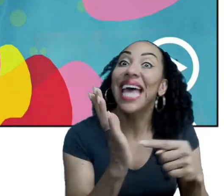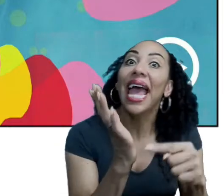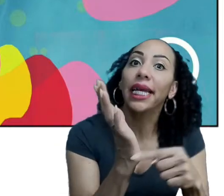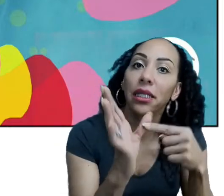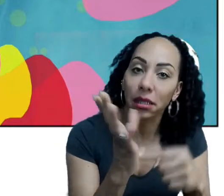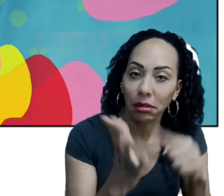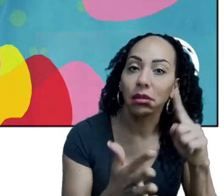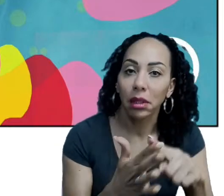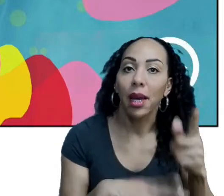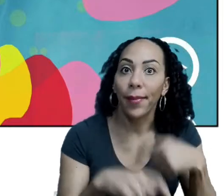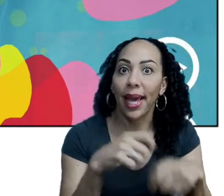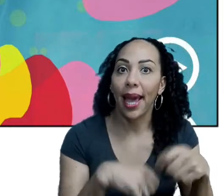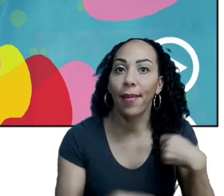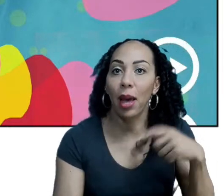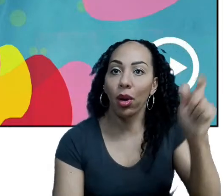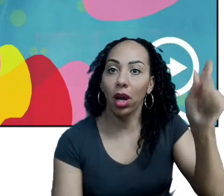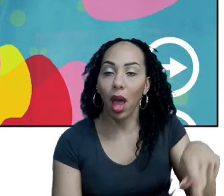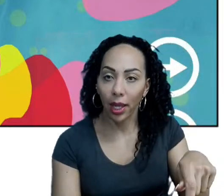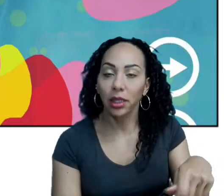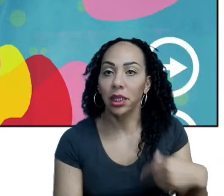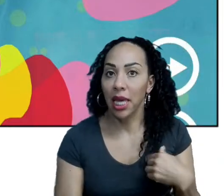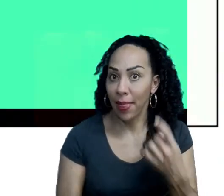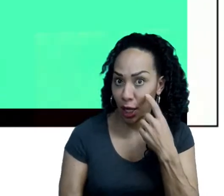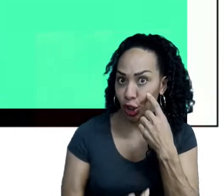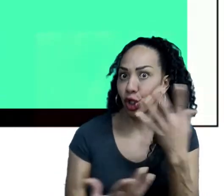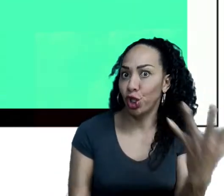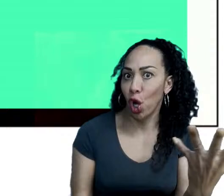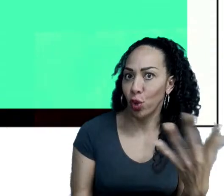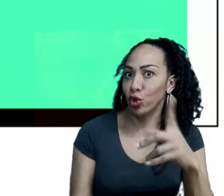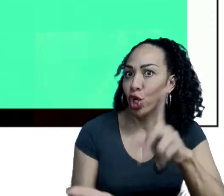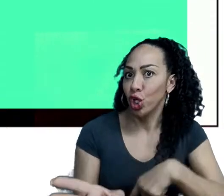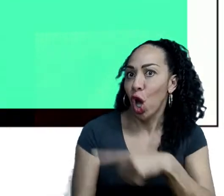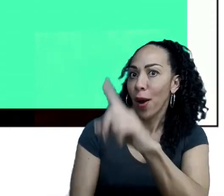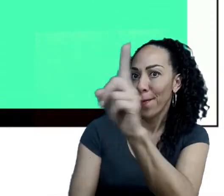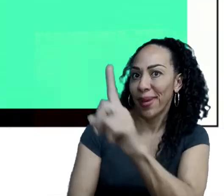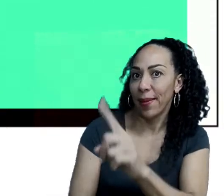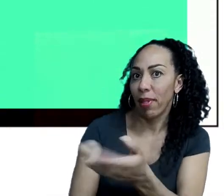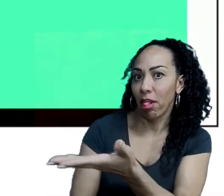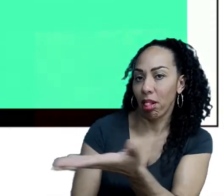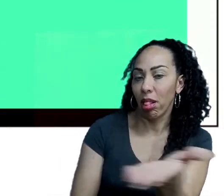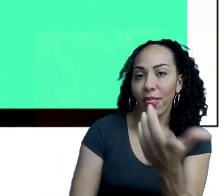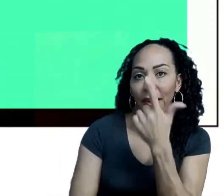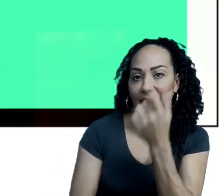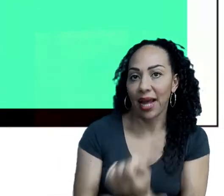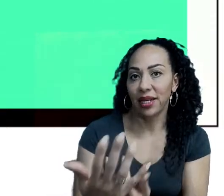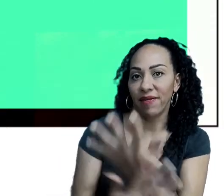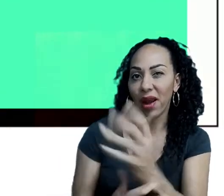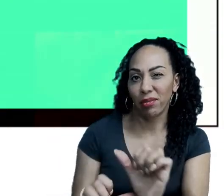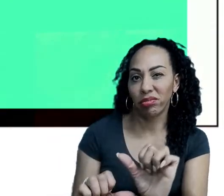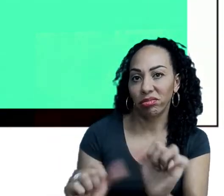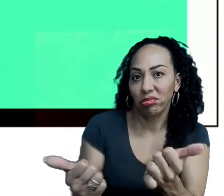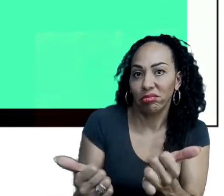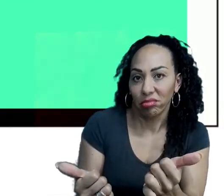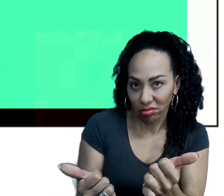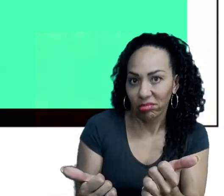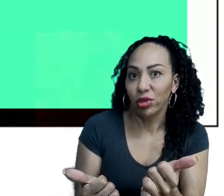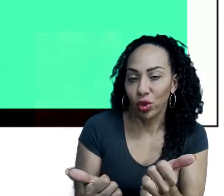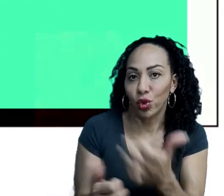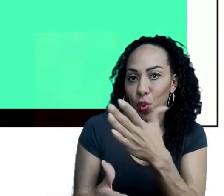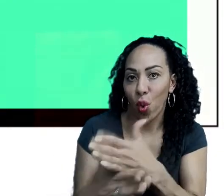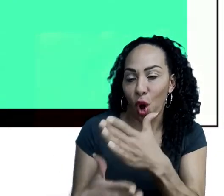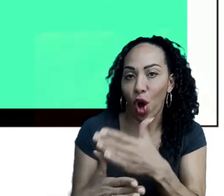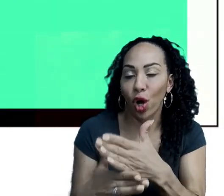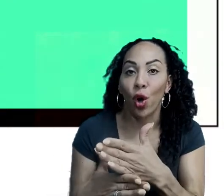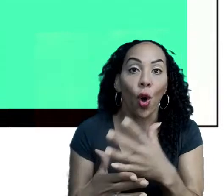not underestimating the young people, because now we had a situation where we were making a collaging app and we were having